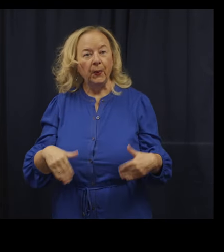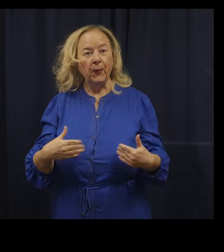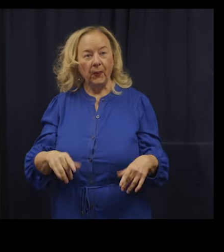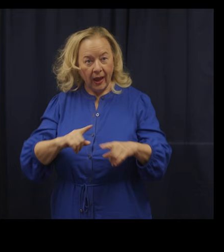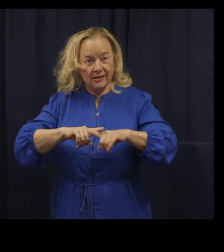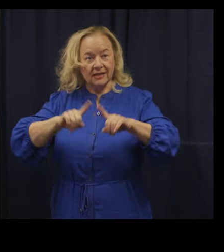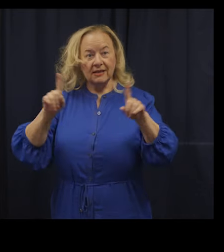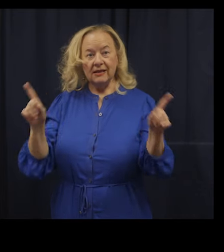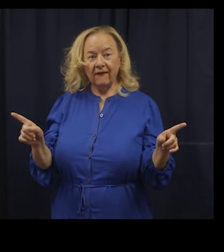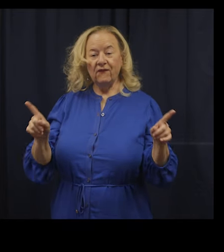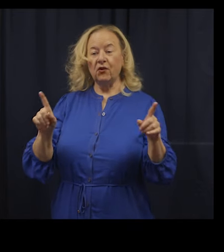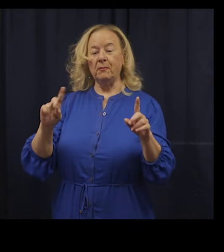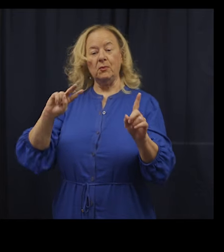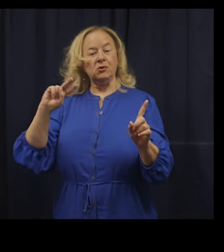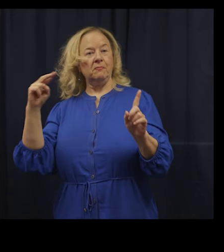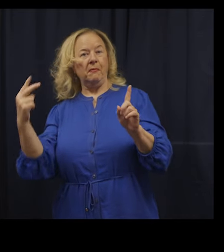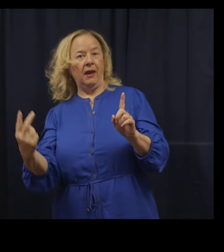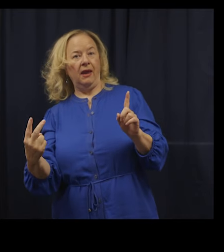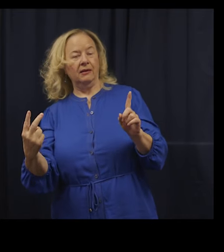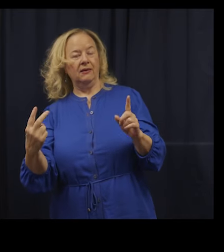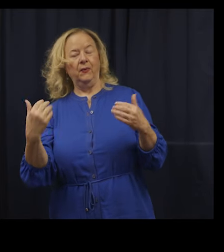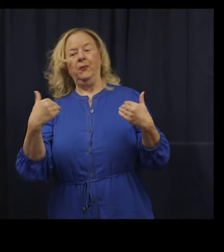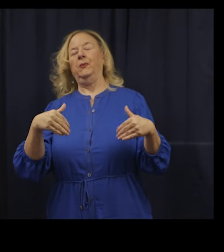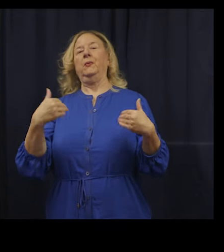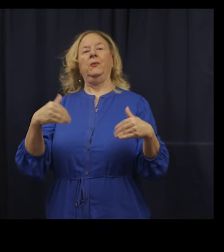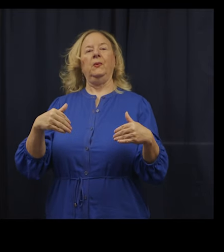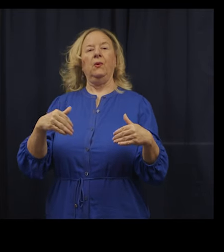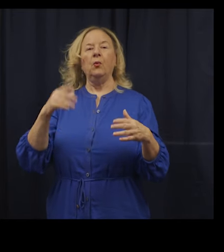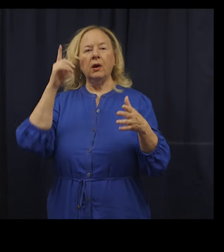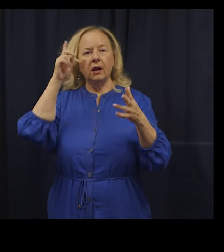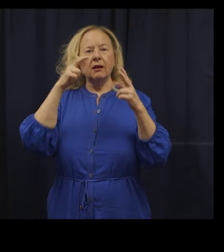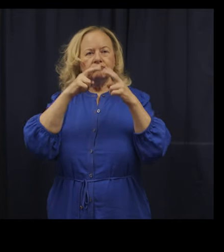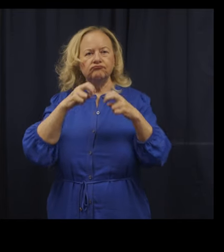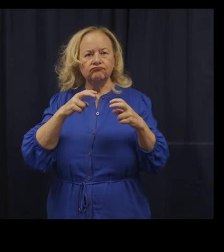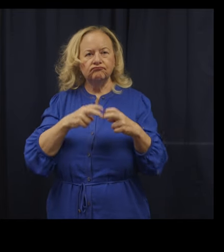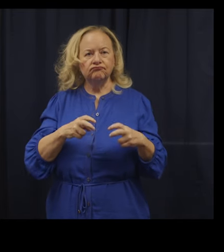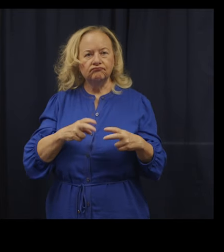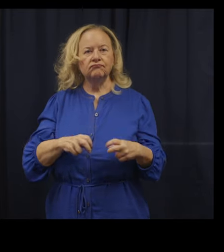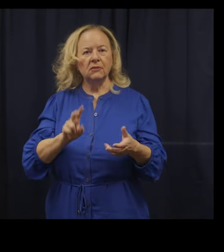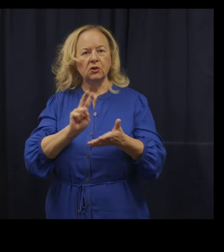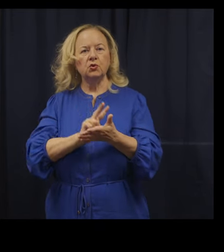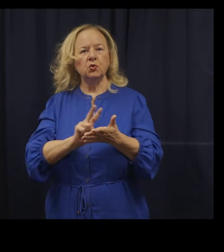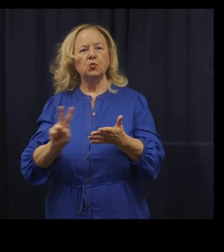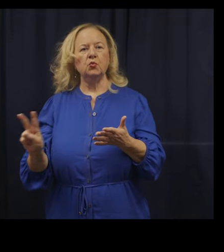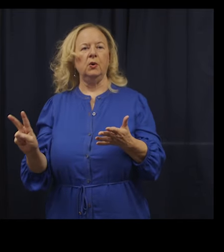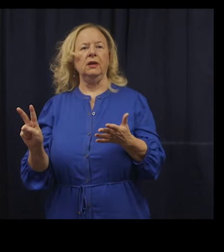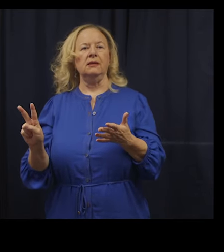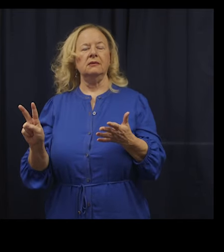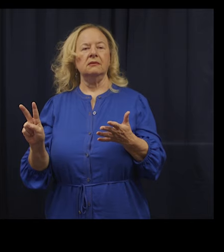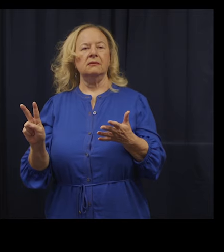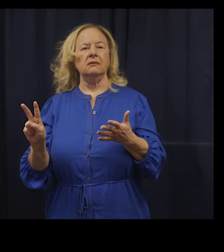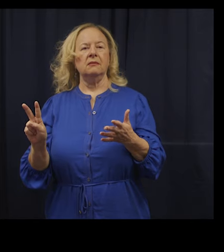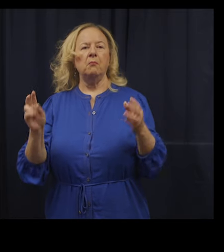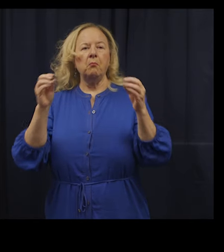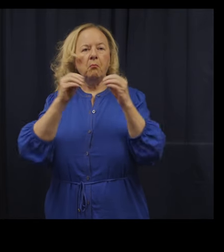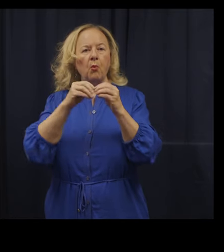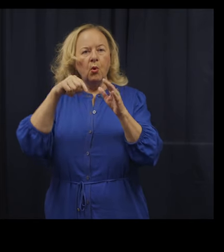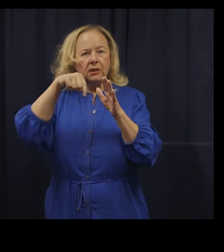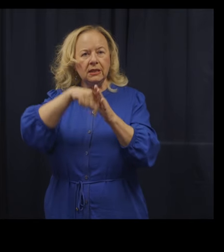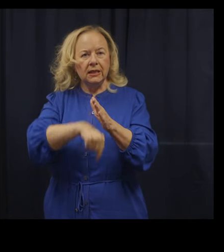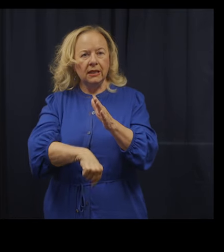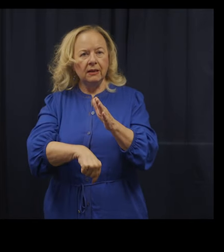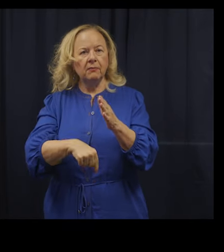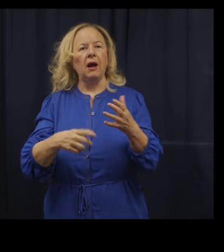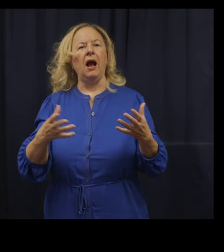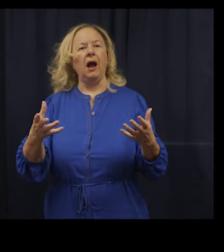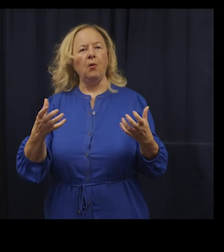for everybody? You know, well, we're going to look into that the next couple of weeks, some more in detail, because I really want